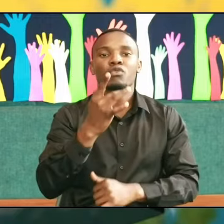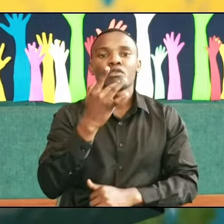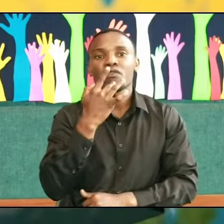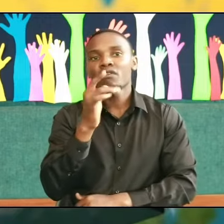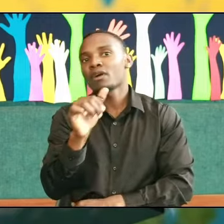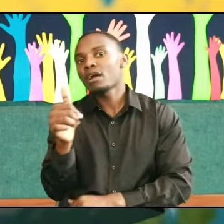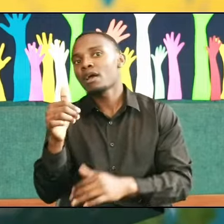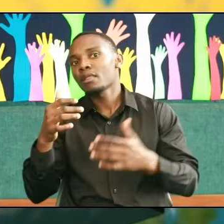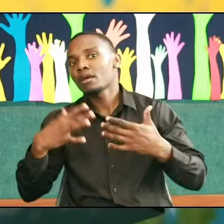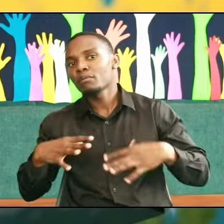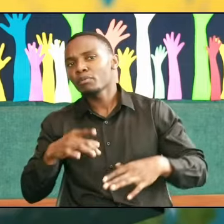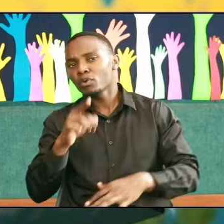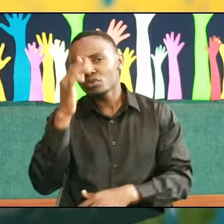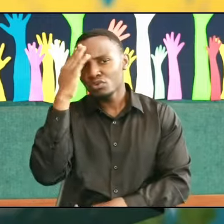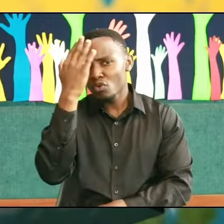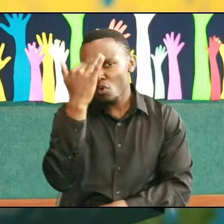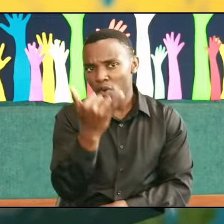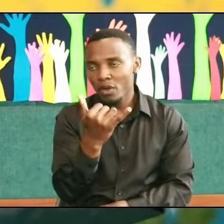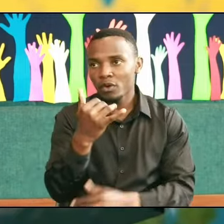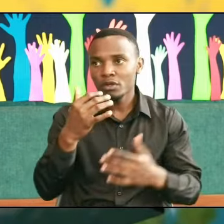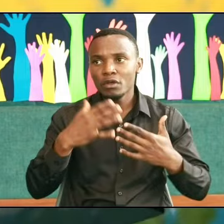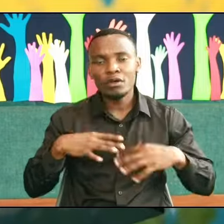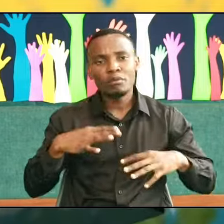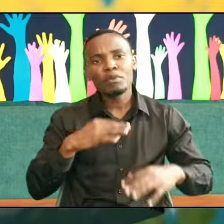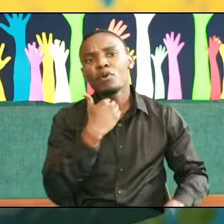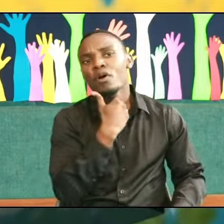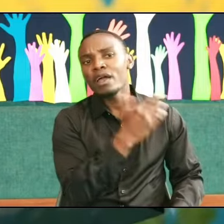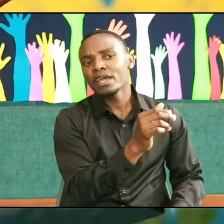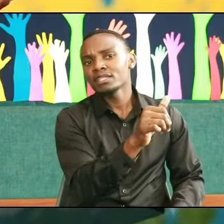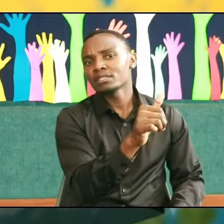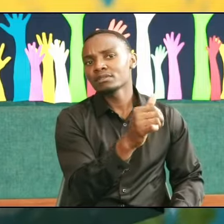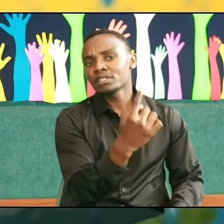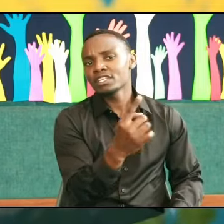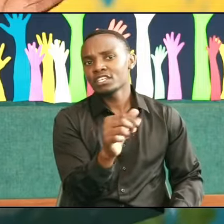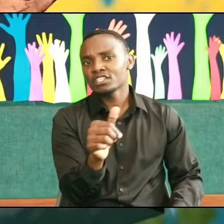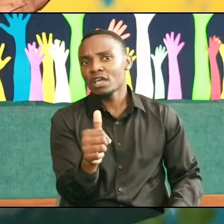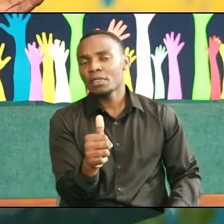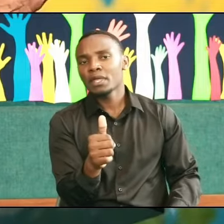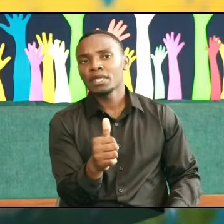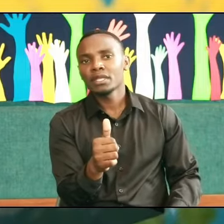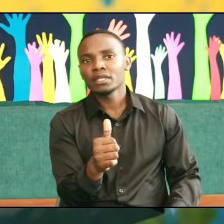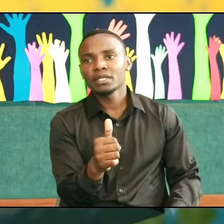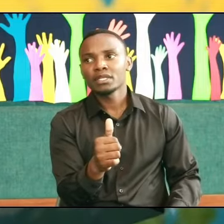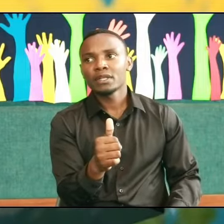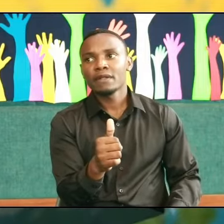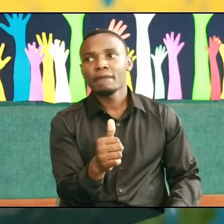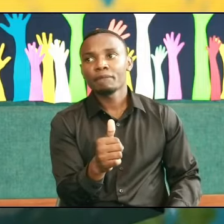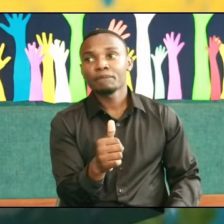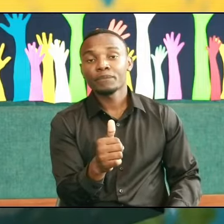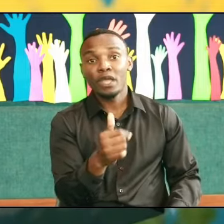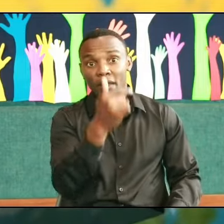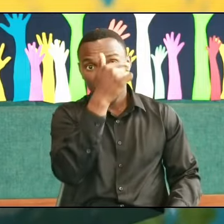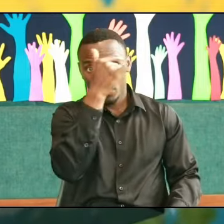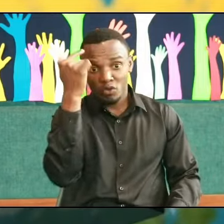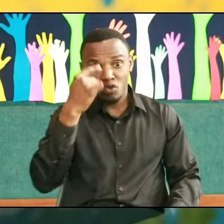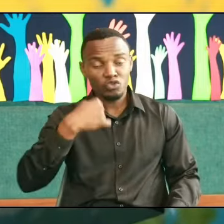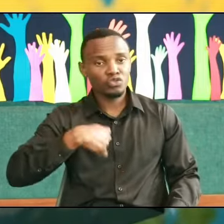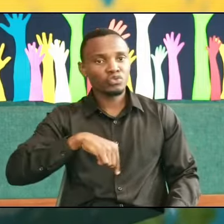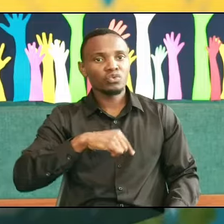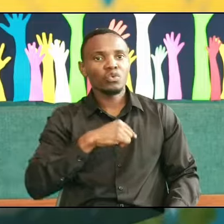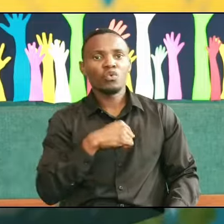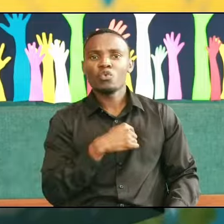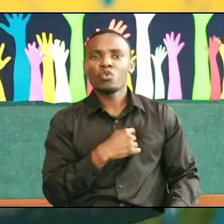why people hate each other? You know why we have tribalism? You know why we have capitalism and all these things? It's because we are still full